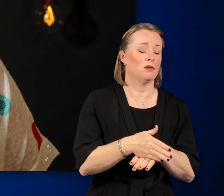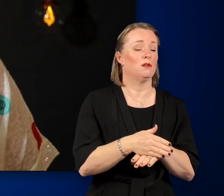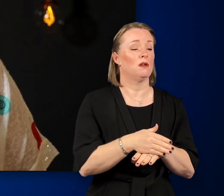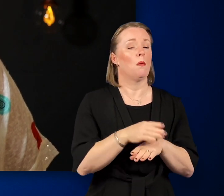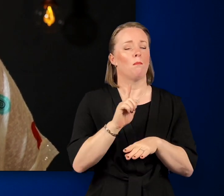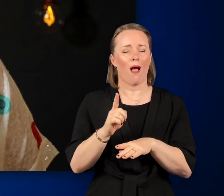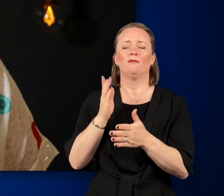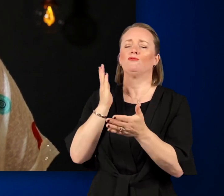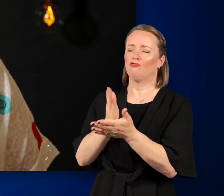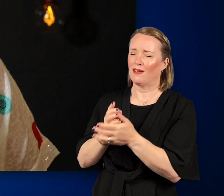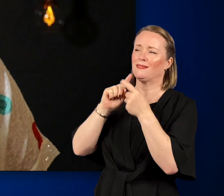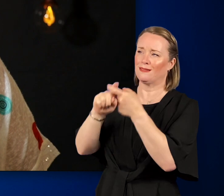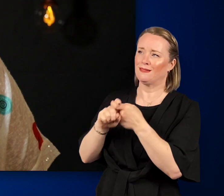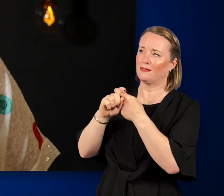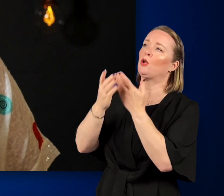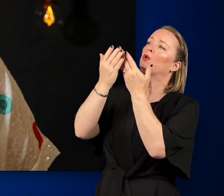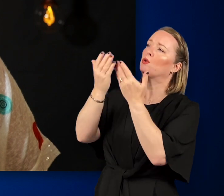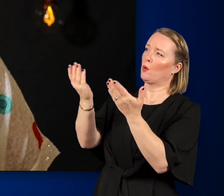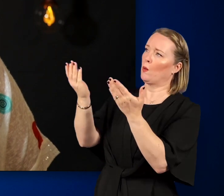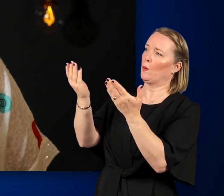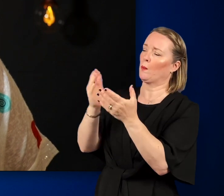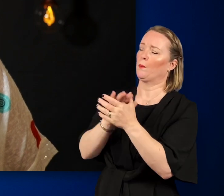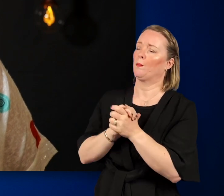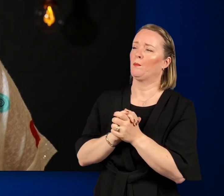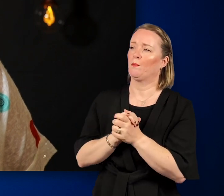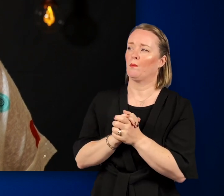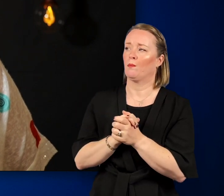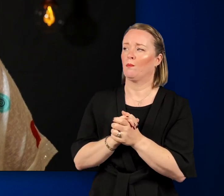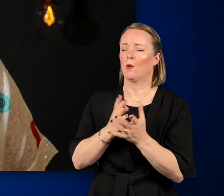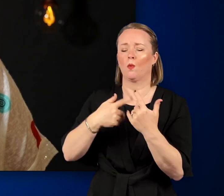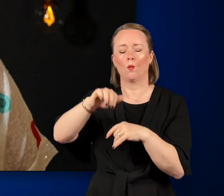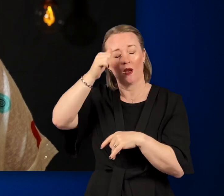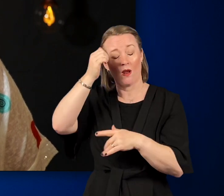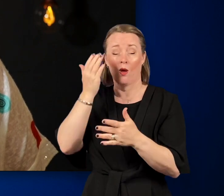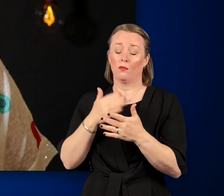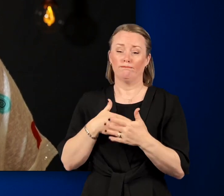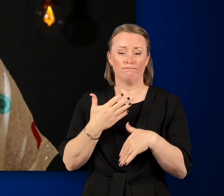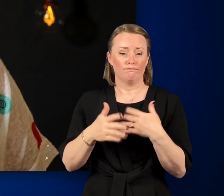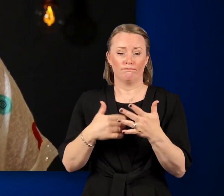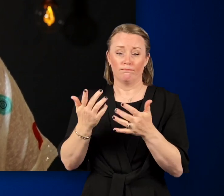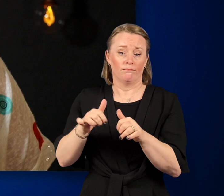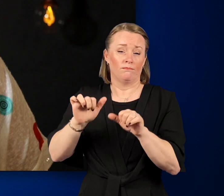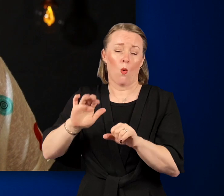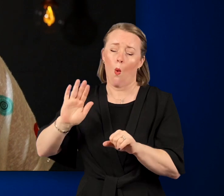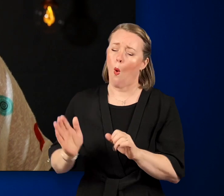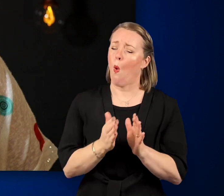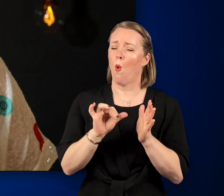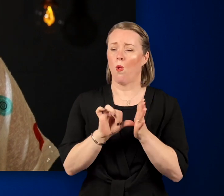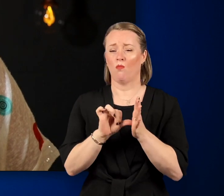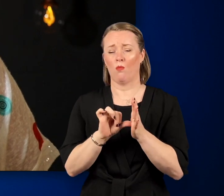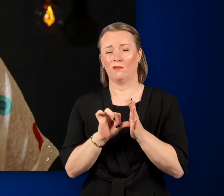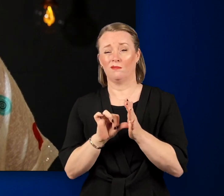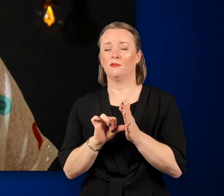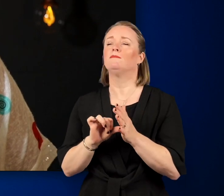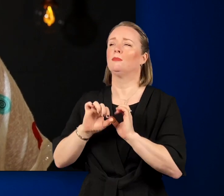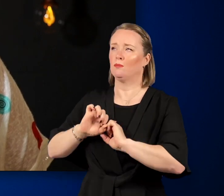you. That ultimately, all problems and all issues are up to